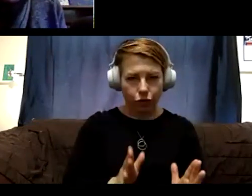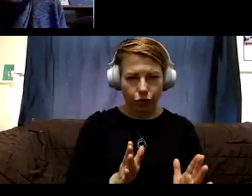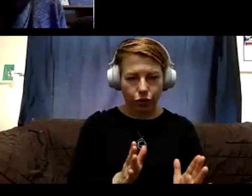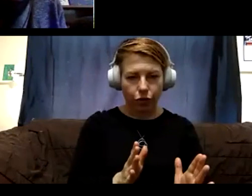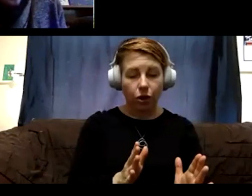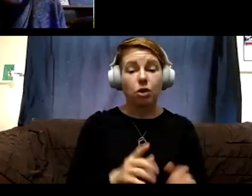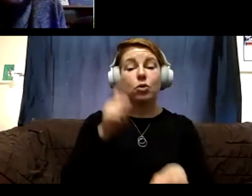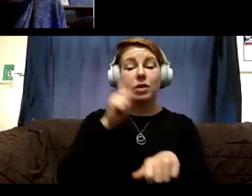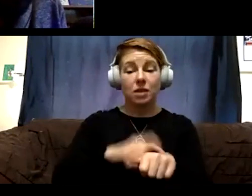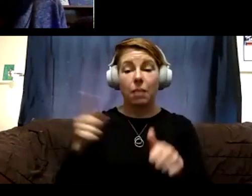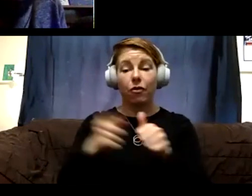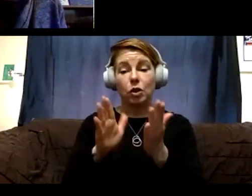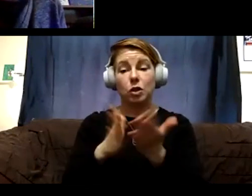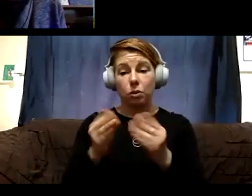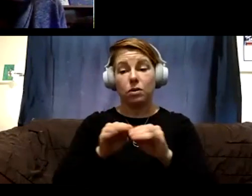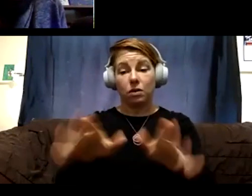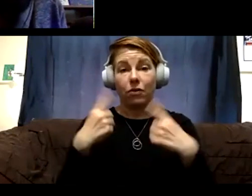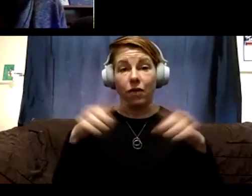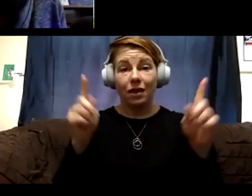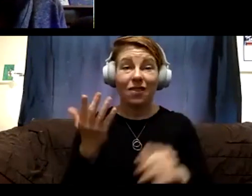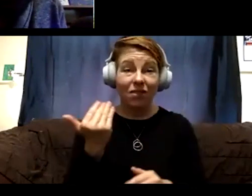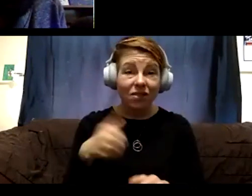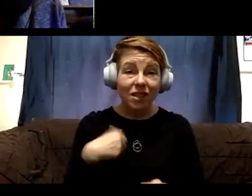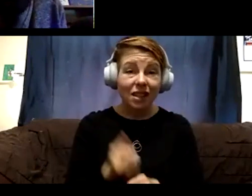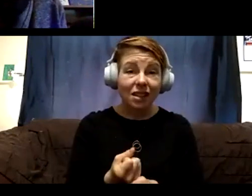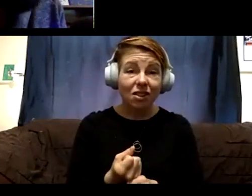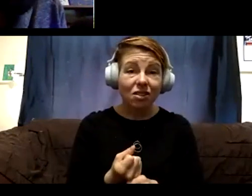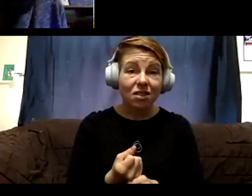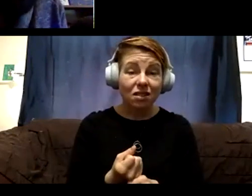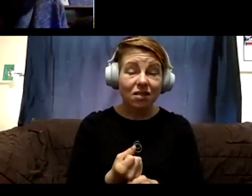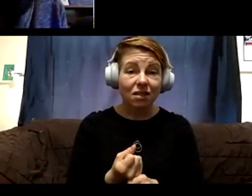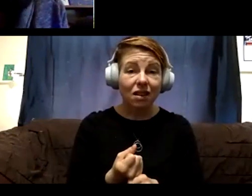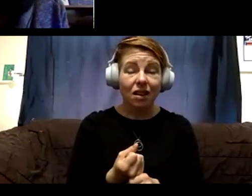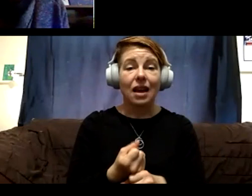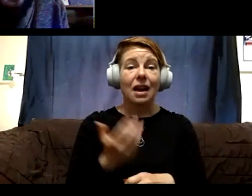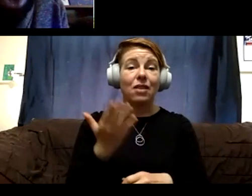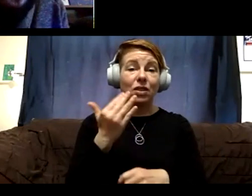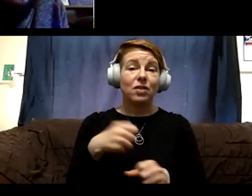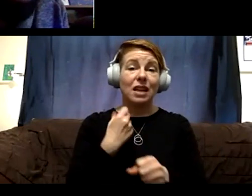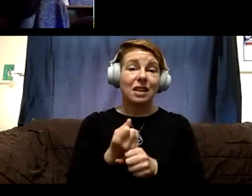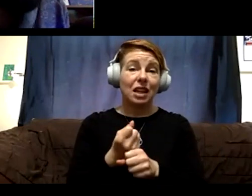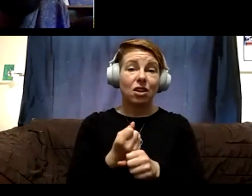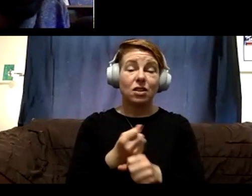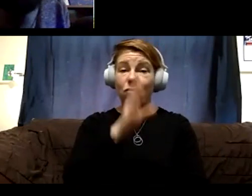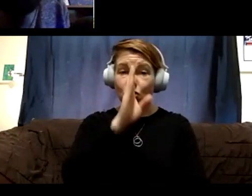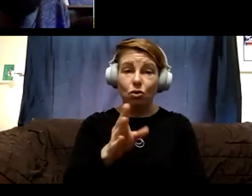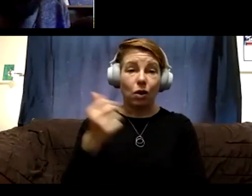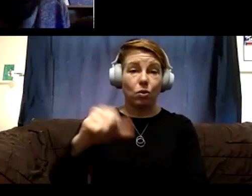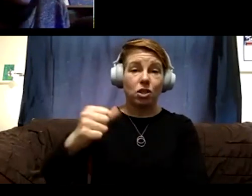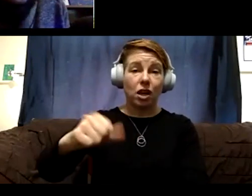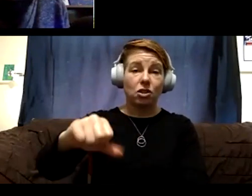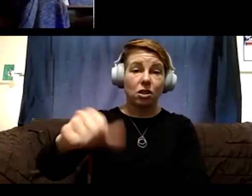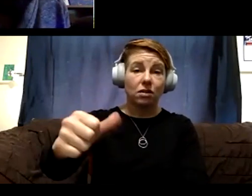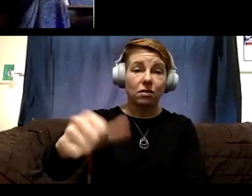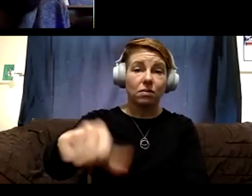actually came out was about probably like 15 years, maybe a little more than 15 years. And it was just like 15 years of straight rejection. And if it was any other line